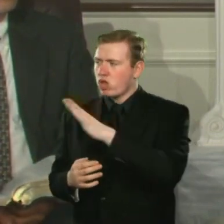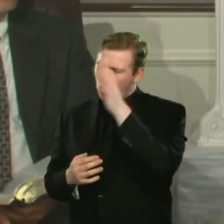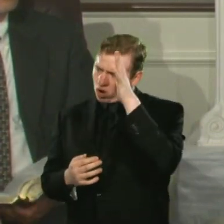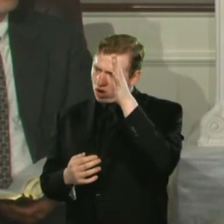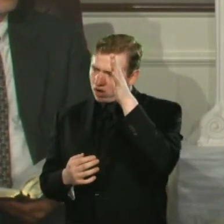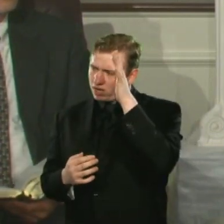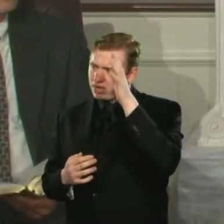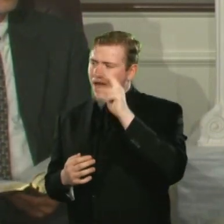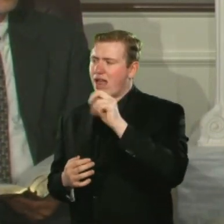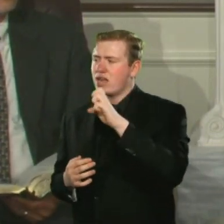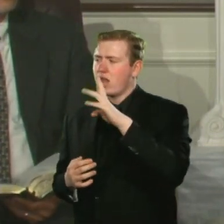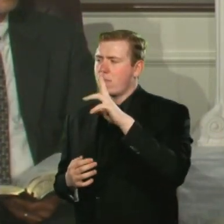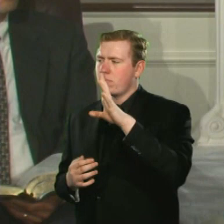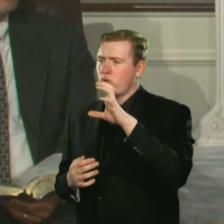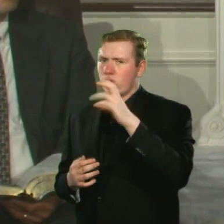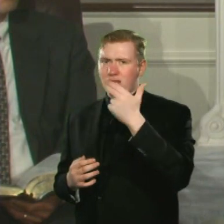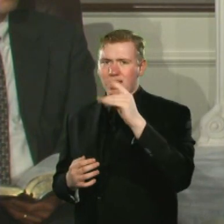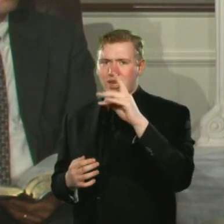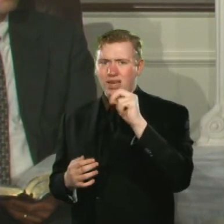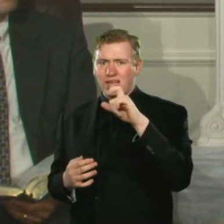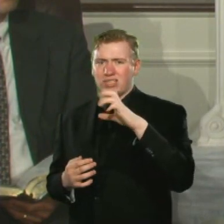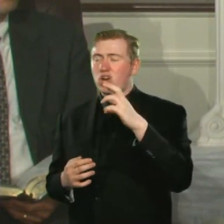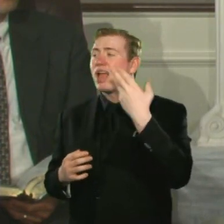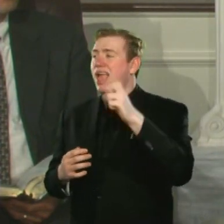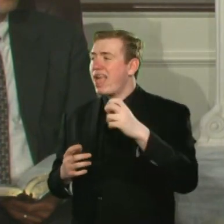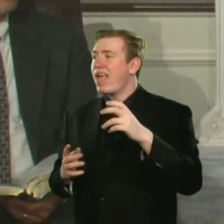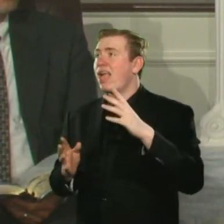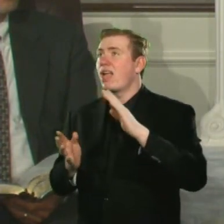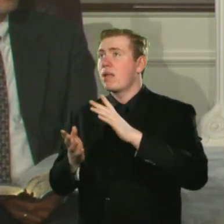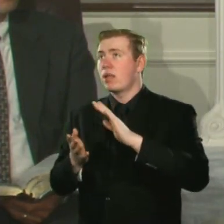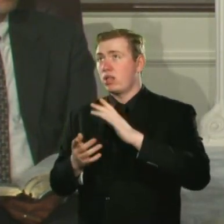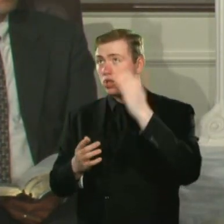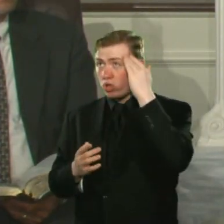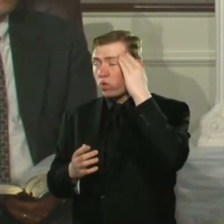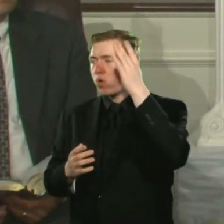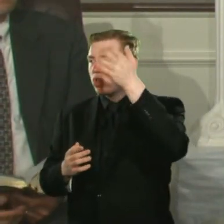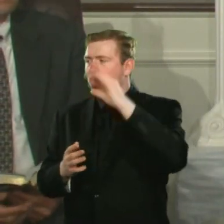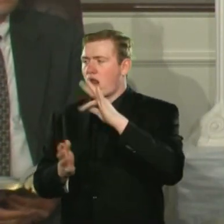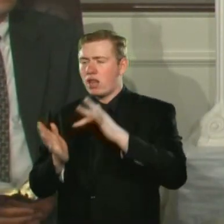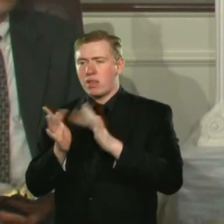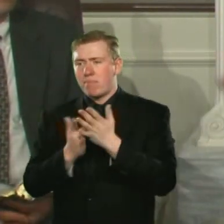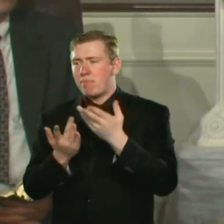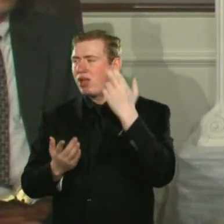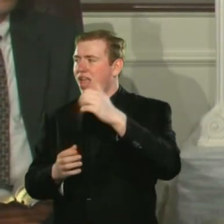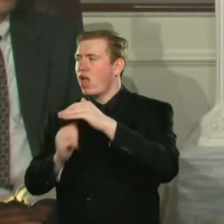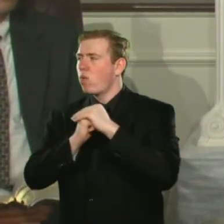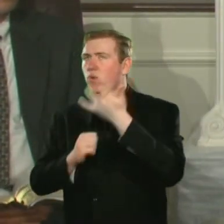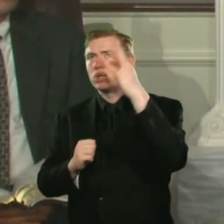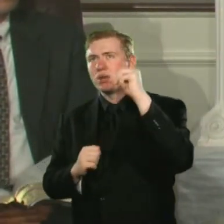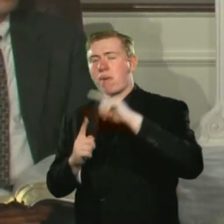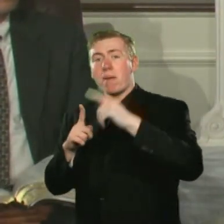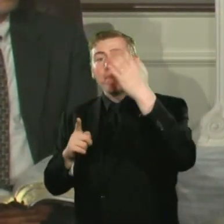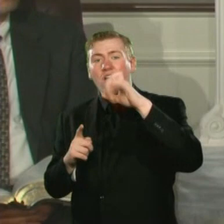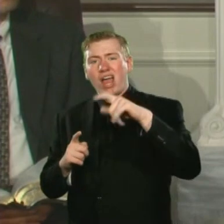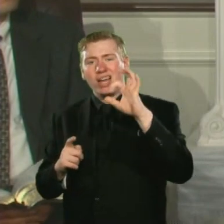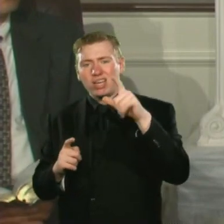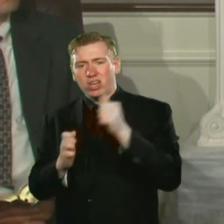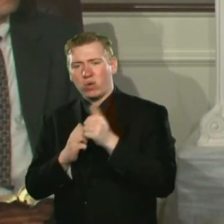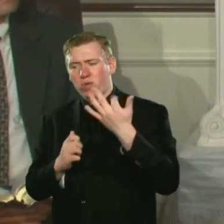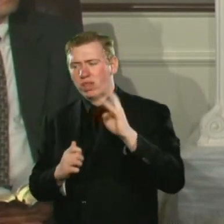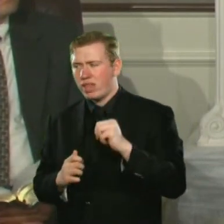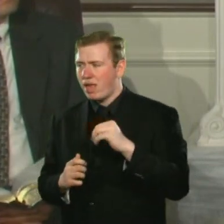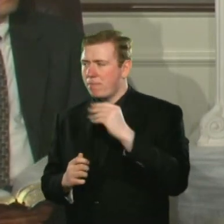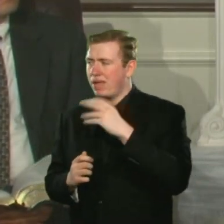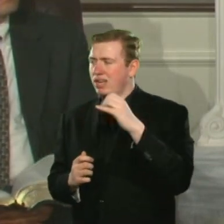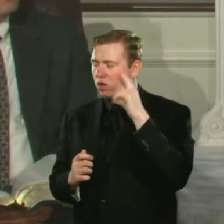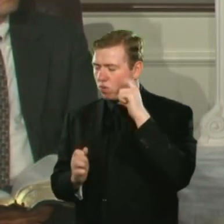Nebuchadnezzar, he came to know the God of the Bible. He came to worship him, but God had to deal with him and deal with him